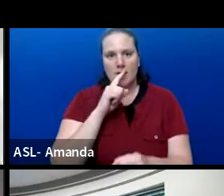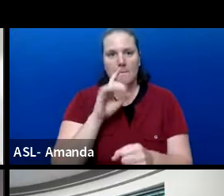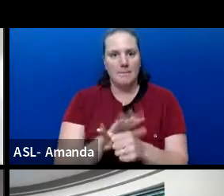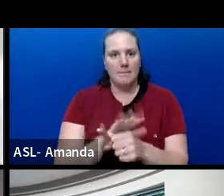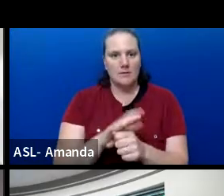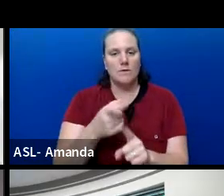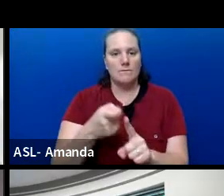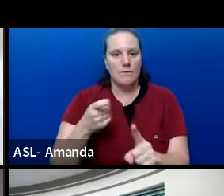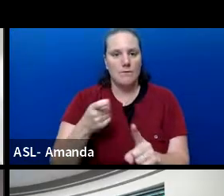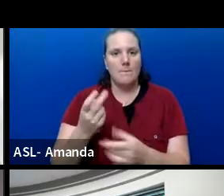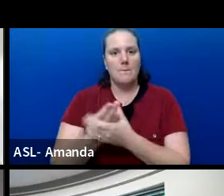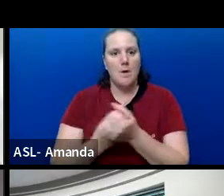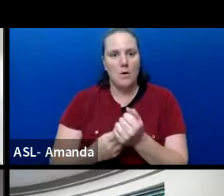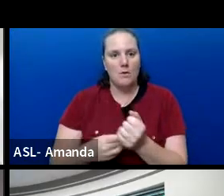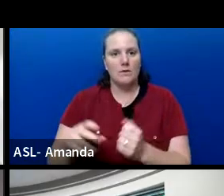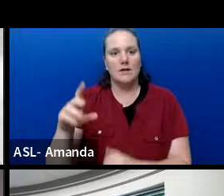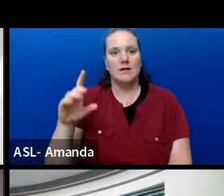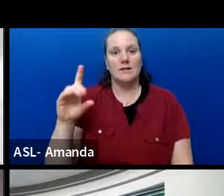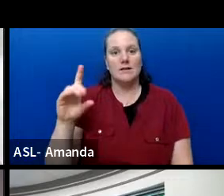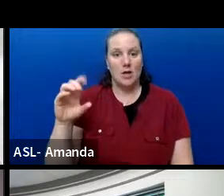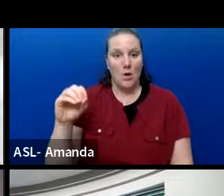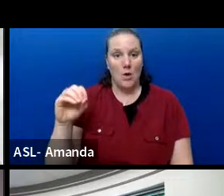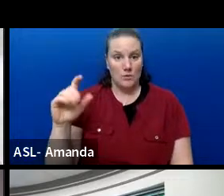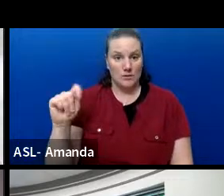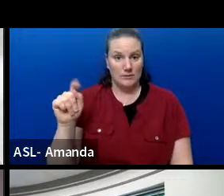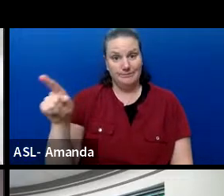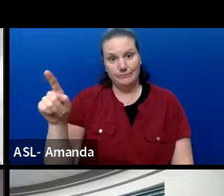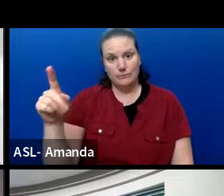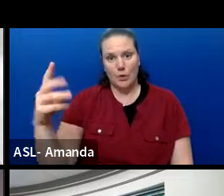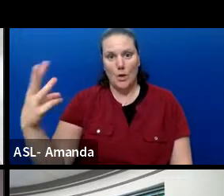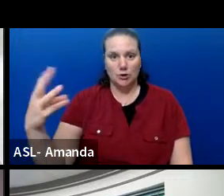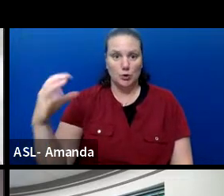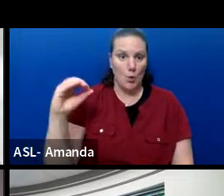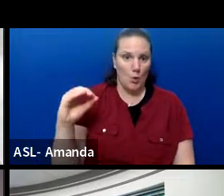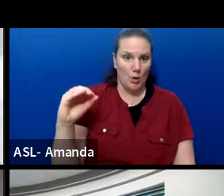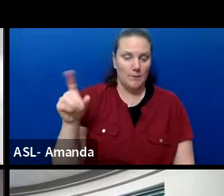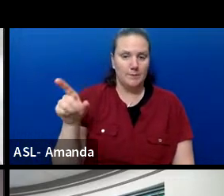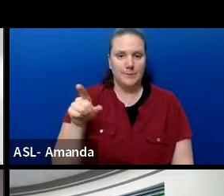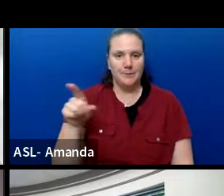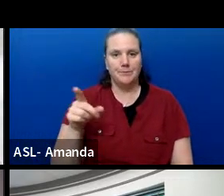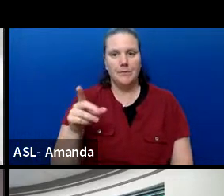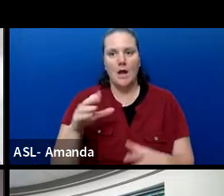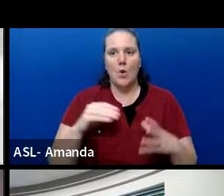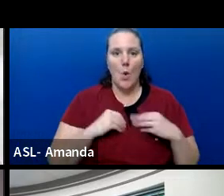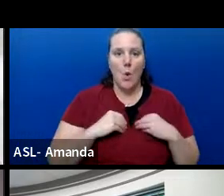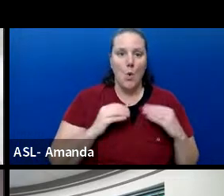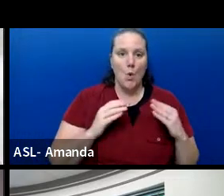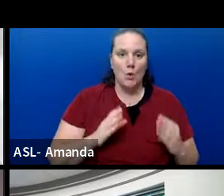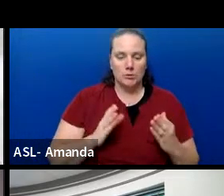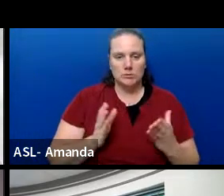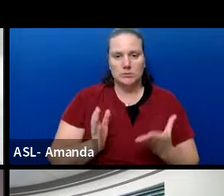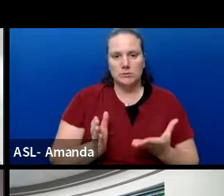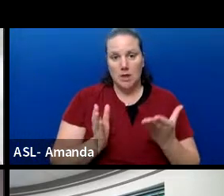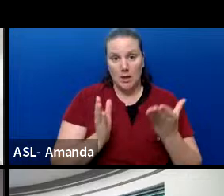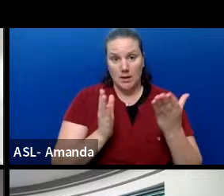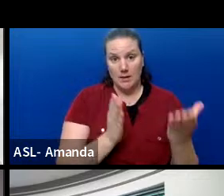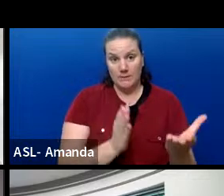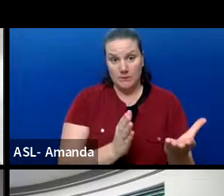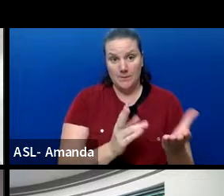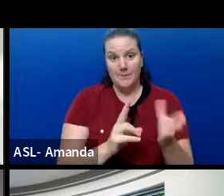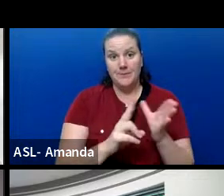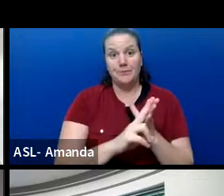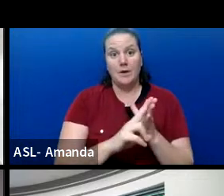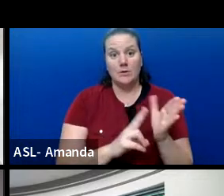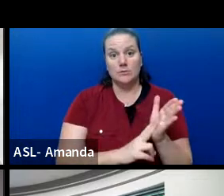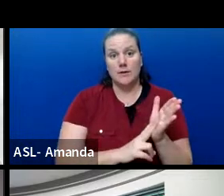from both DOTs as well as other owners that will be delivering contracts such